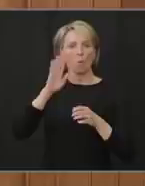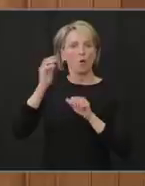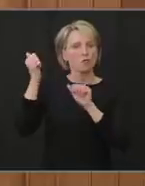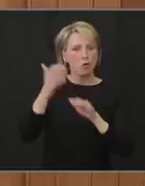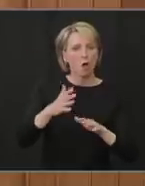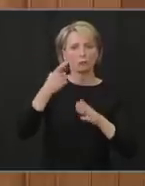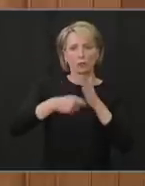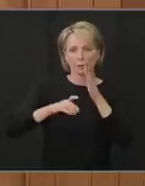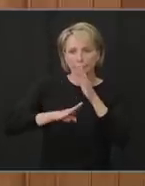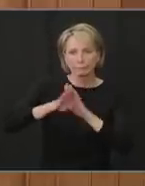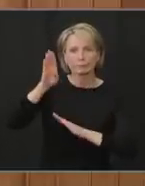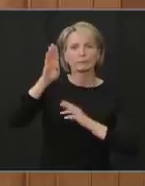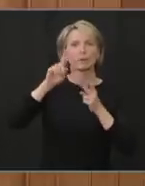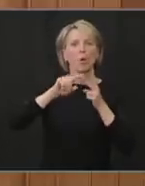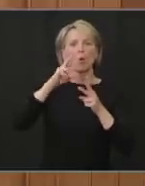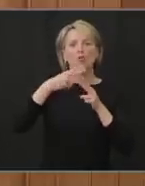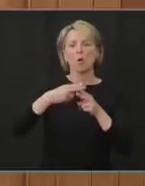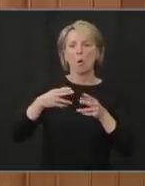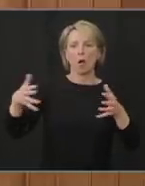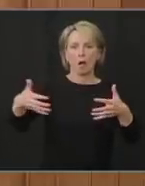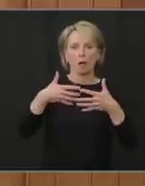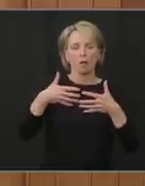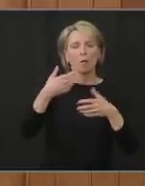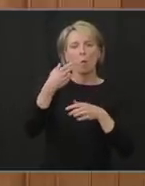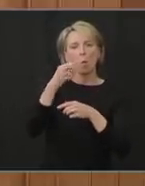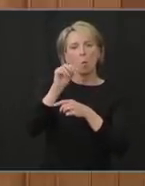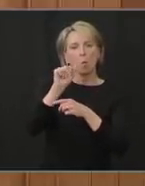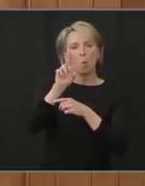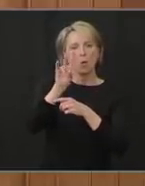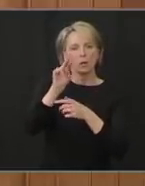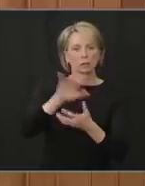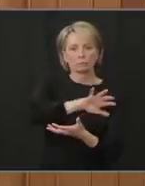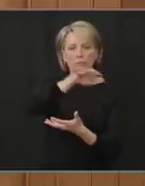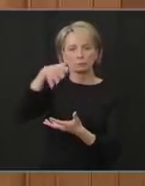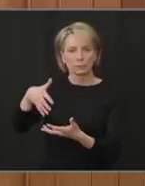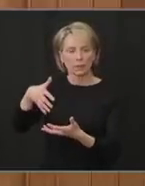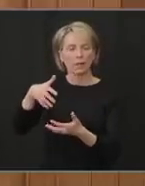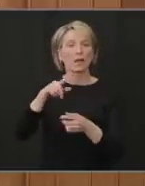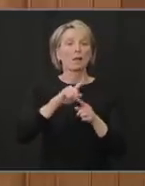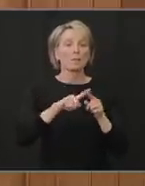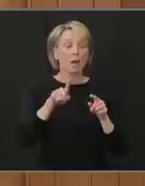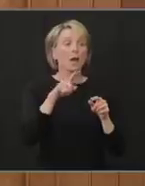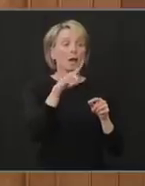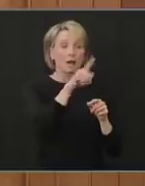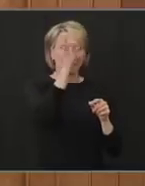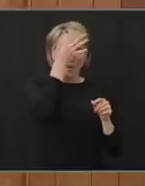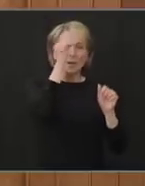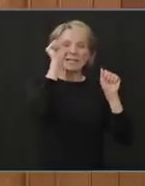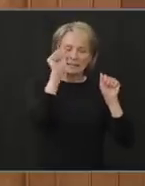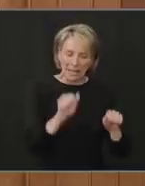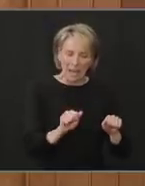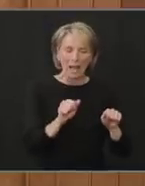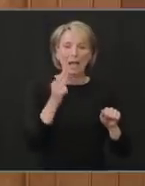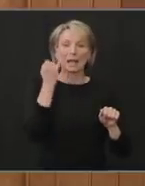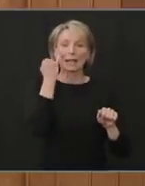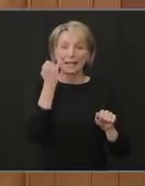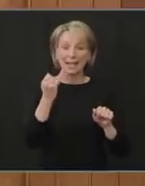federal government taking control of parts of the supply and distribution chain. During the